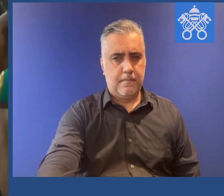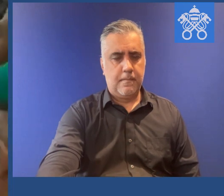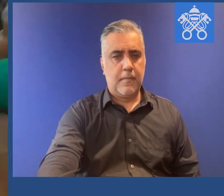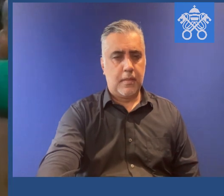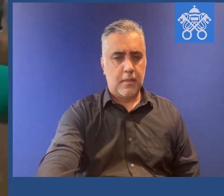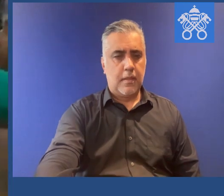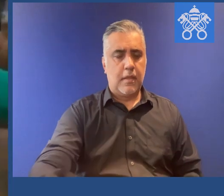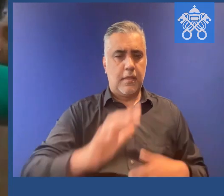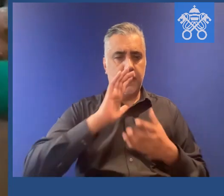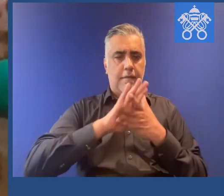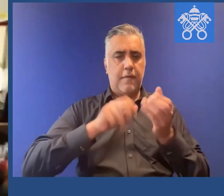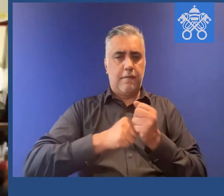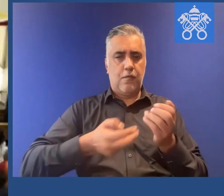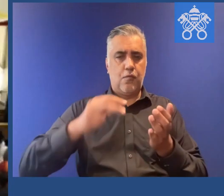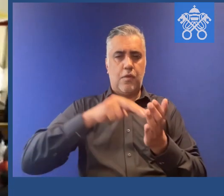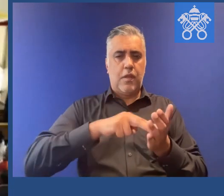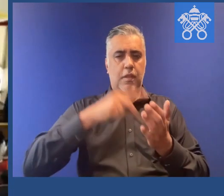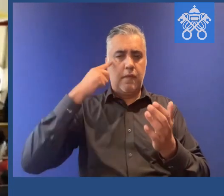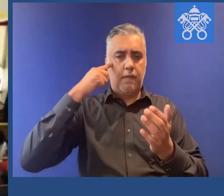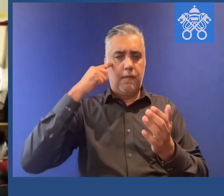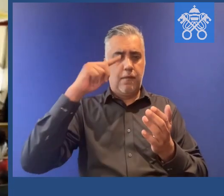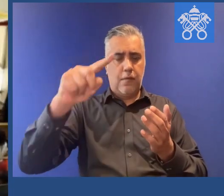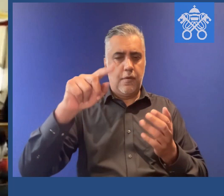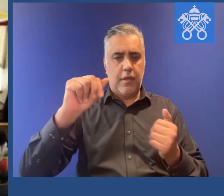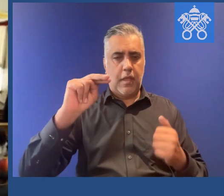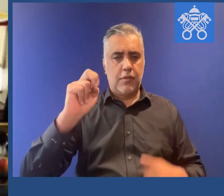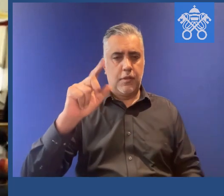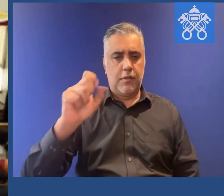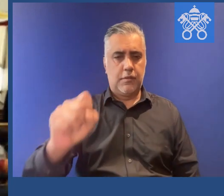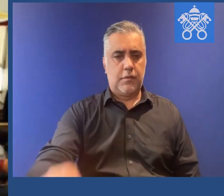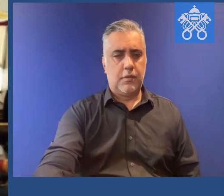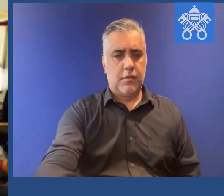And the faithful rise for the recitation of the Angelus.